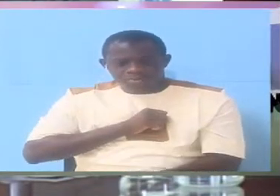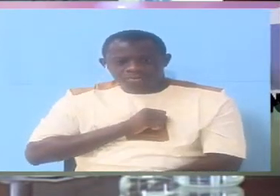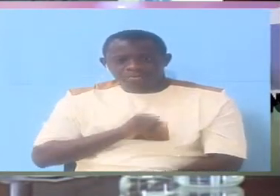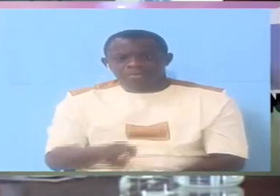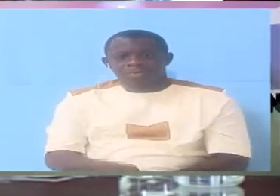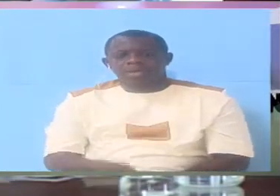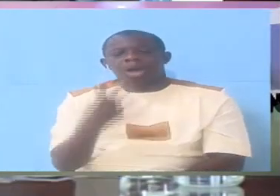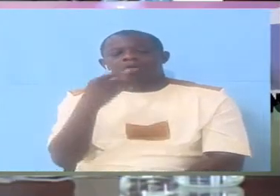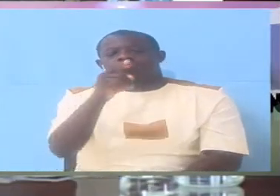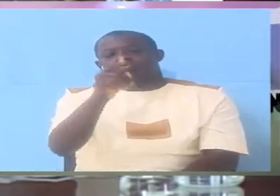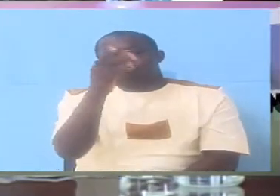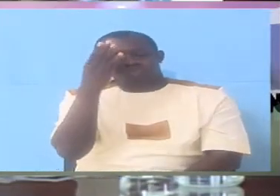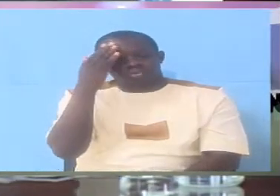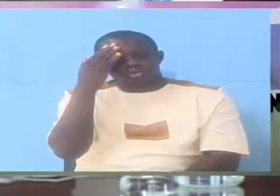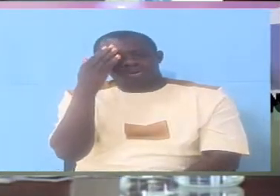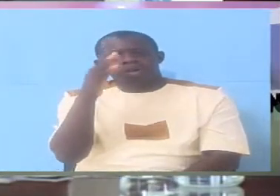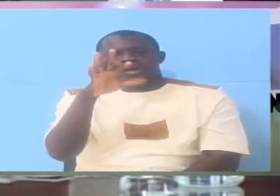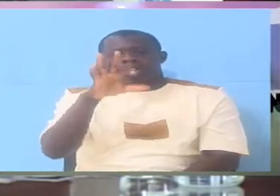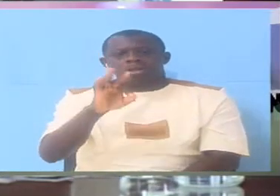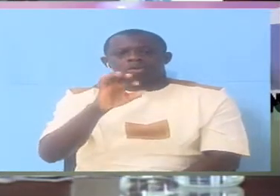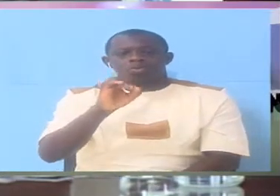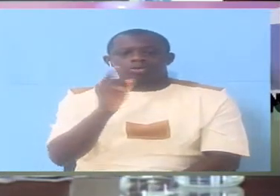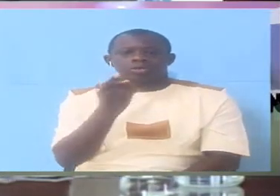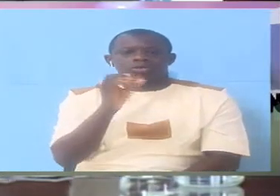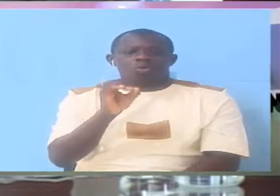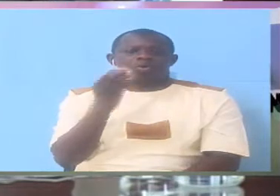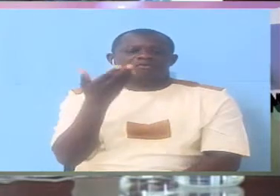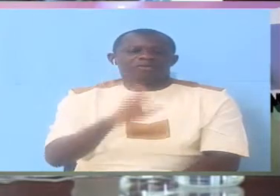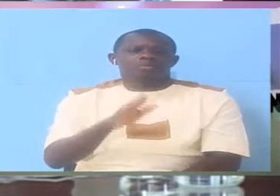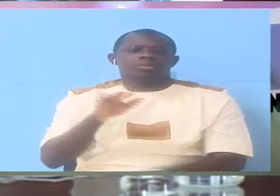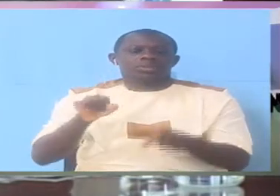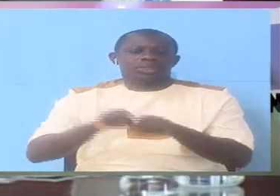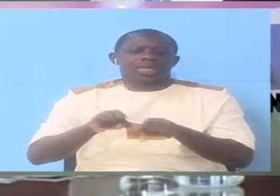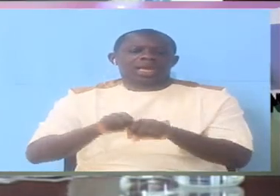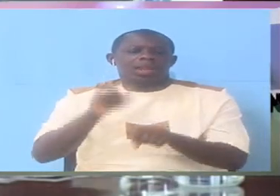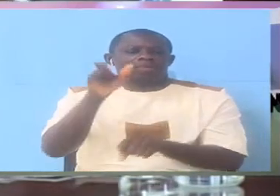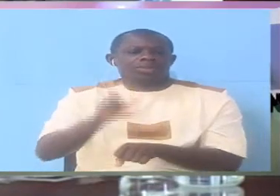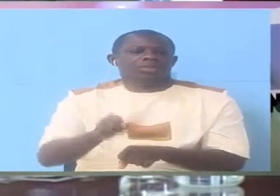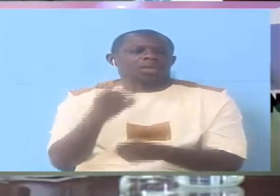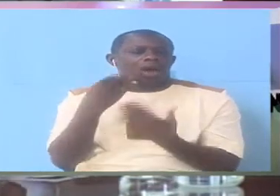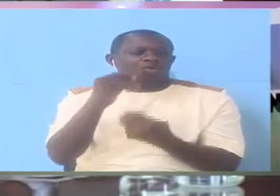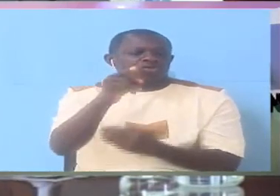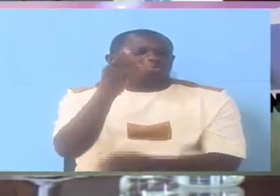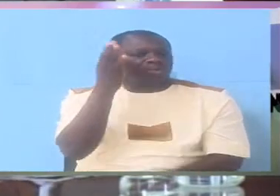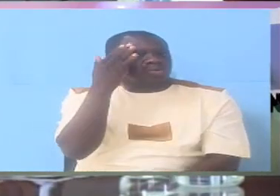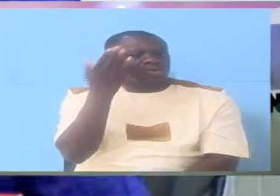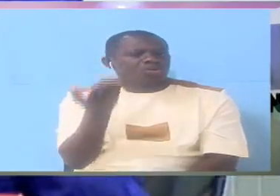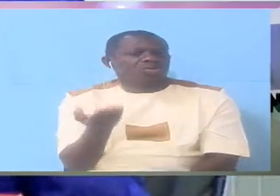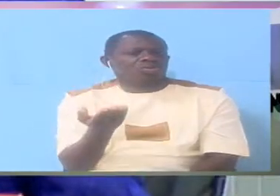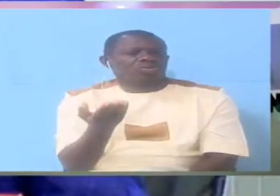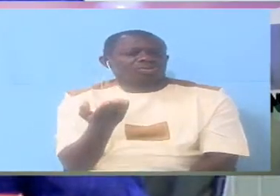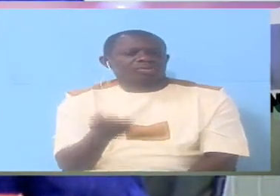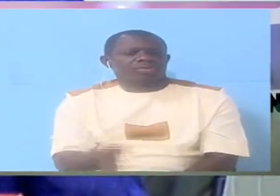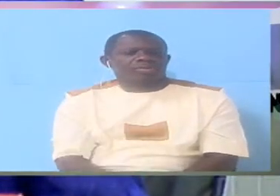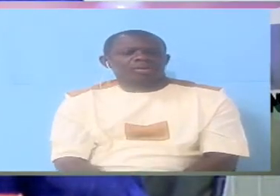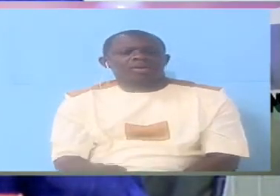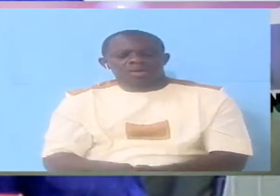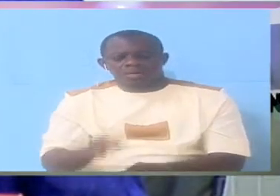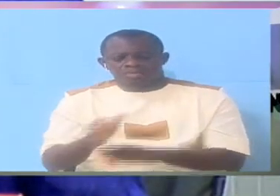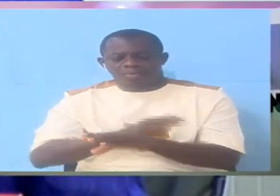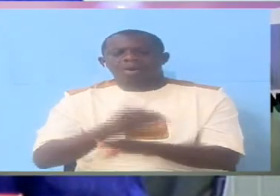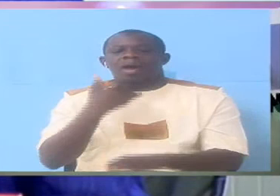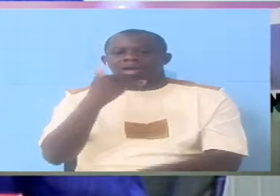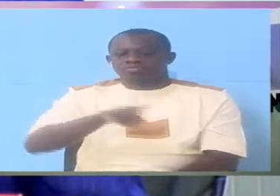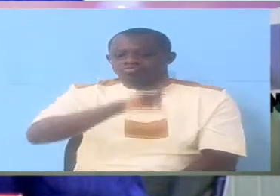How would you know a Togolese from a Senegalese? Ghanaian. They were interviewed